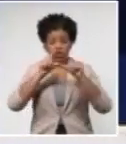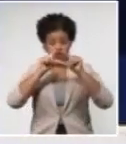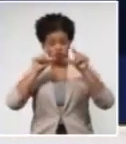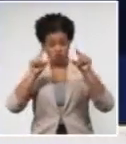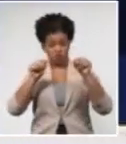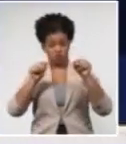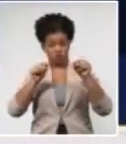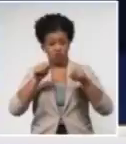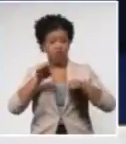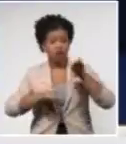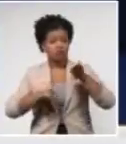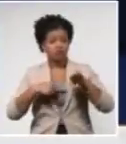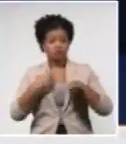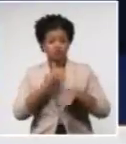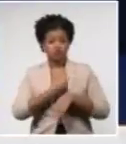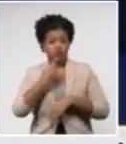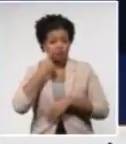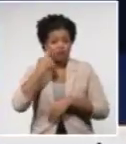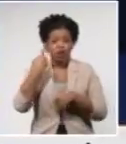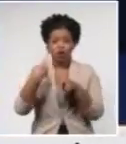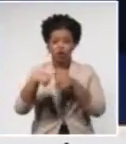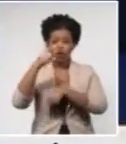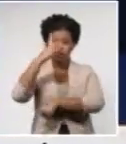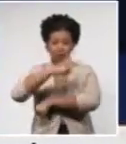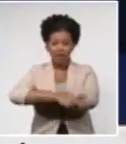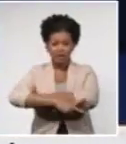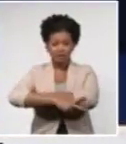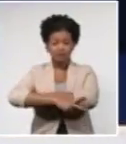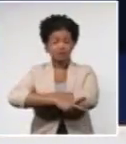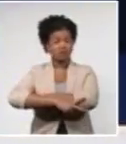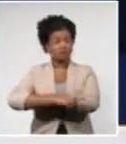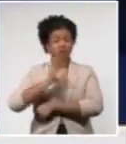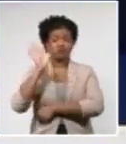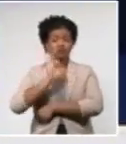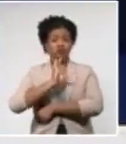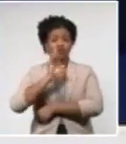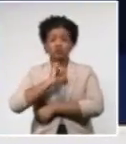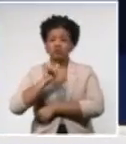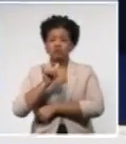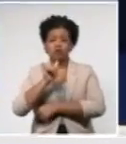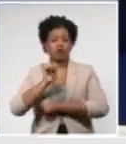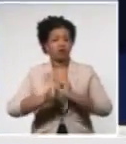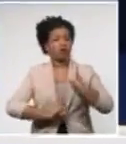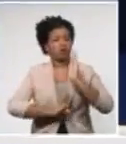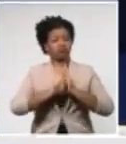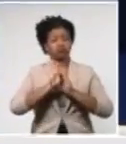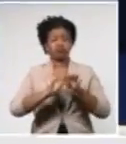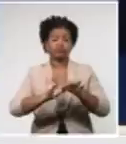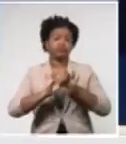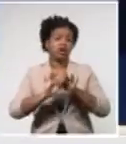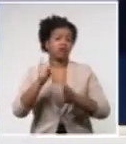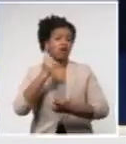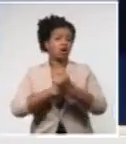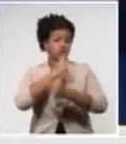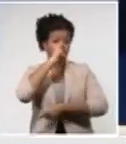At times, we see the data from other places, and we notice that a